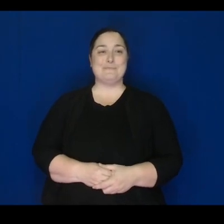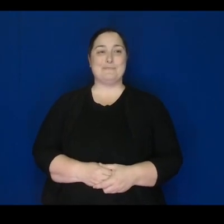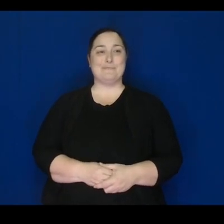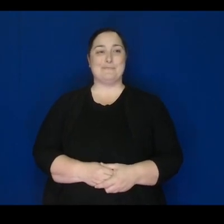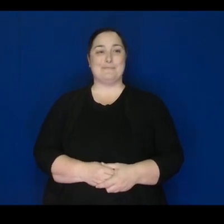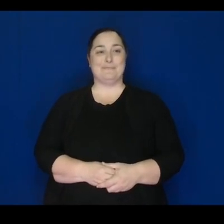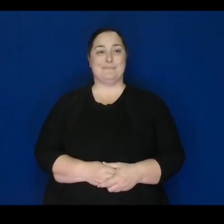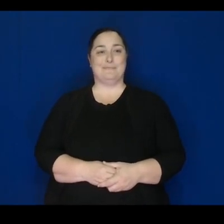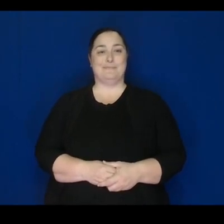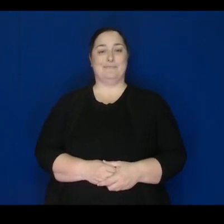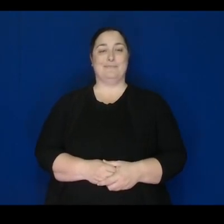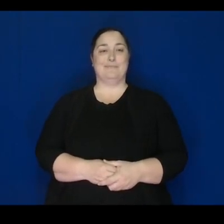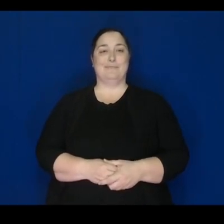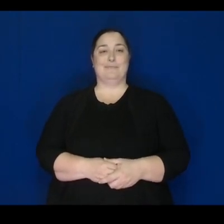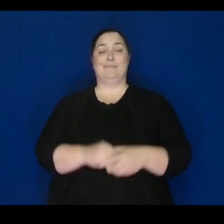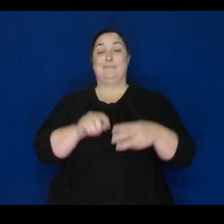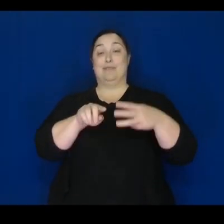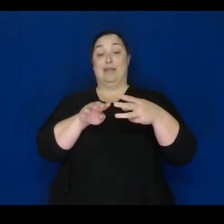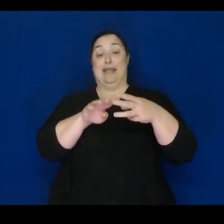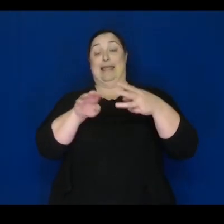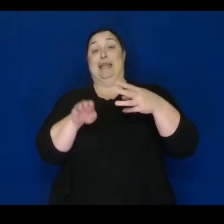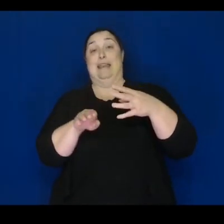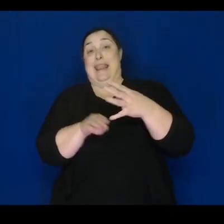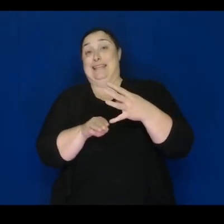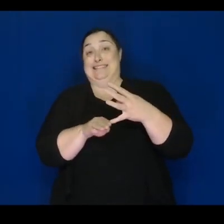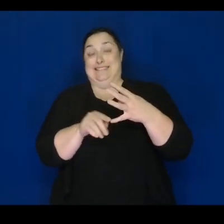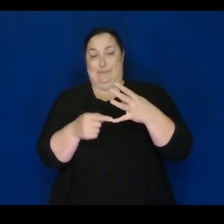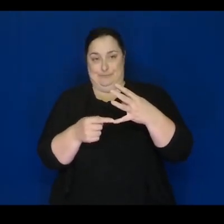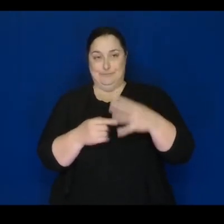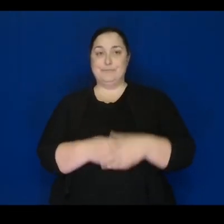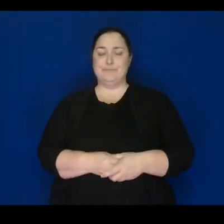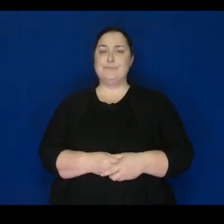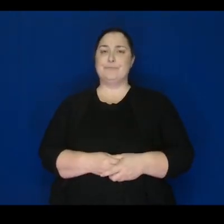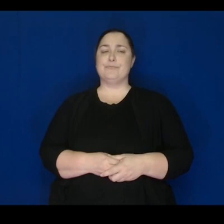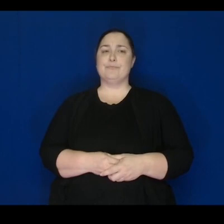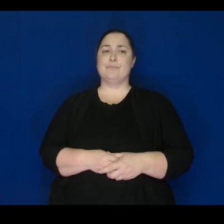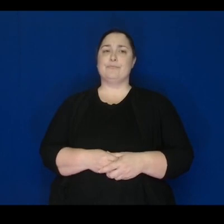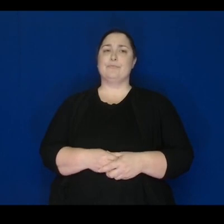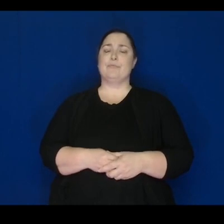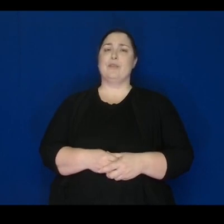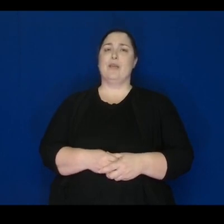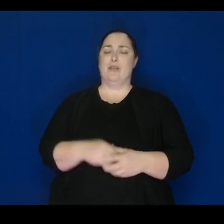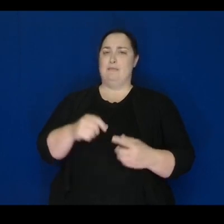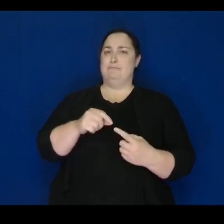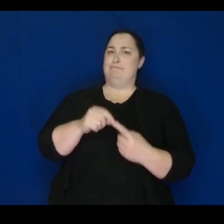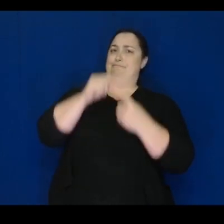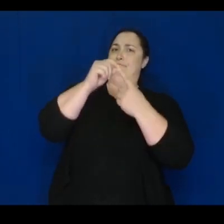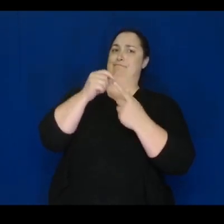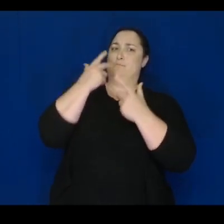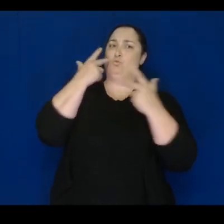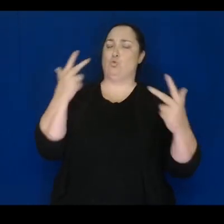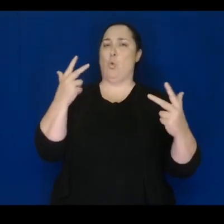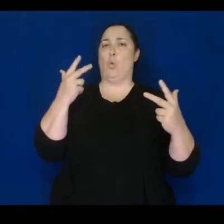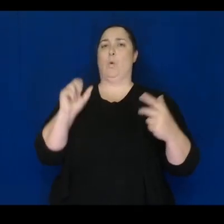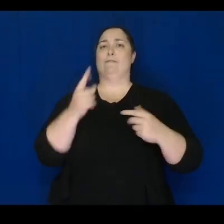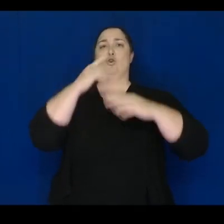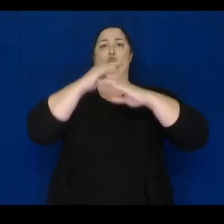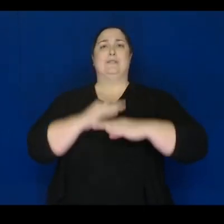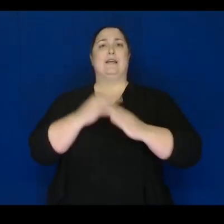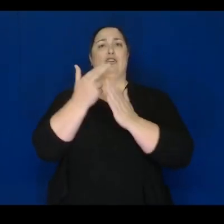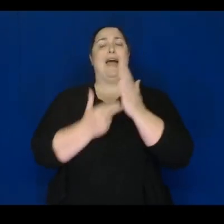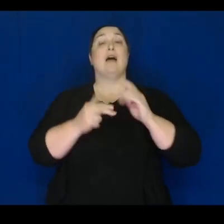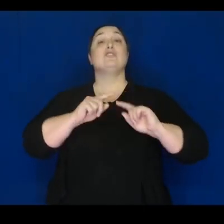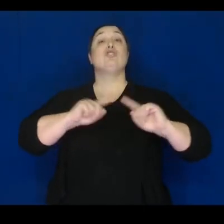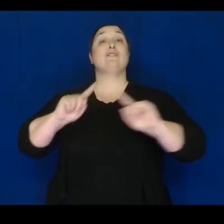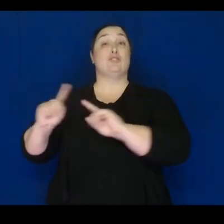And the next principle is elevating First Nations arts diversity. So we know that our art isn't just